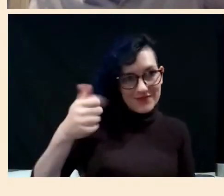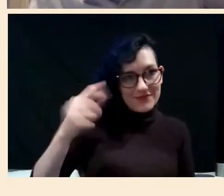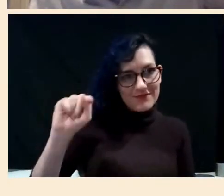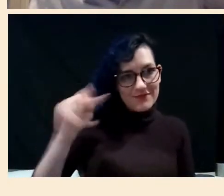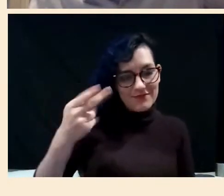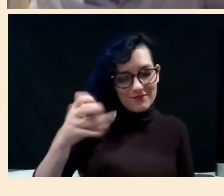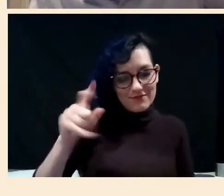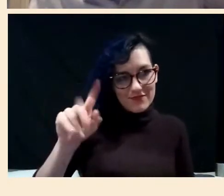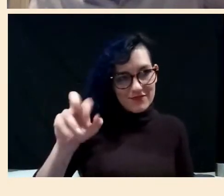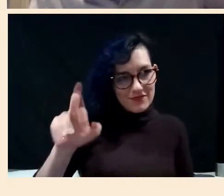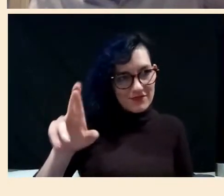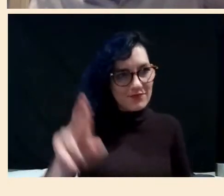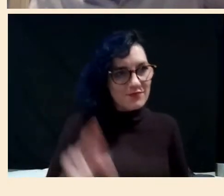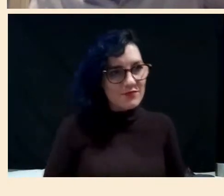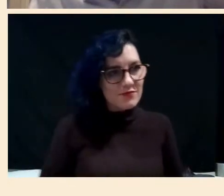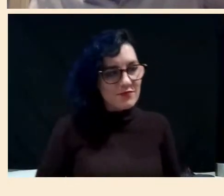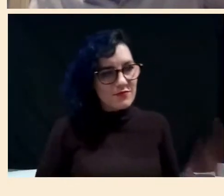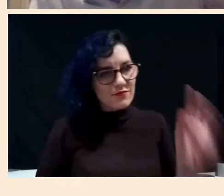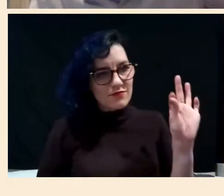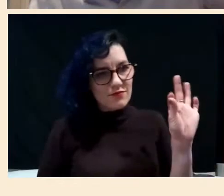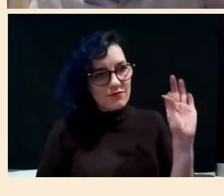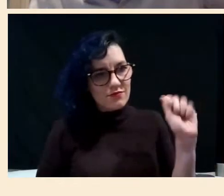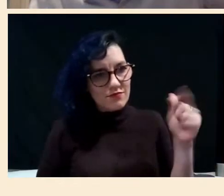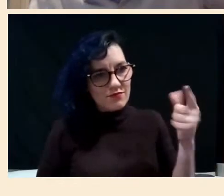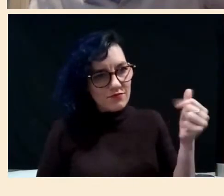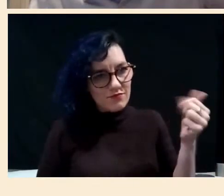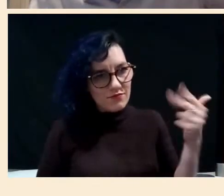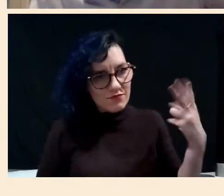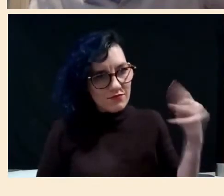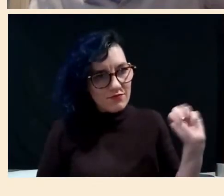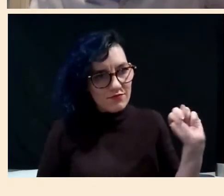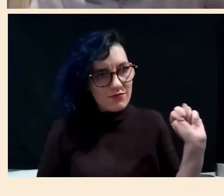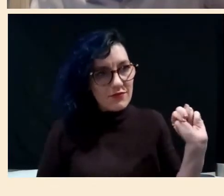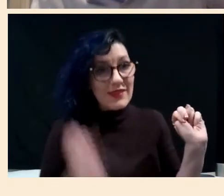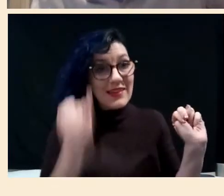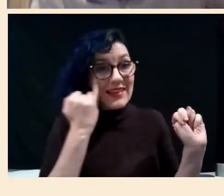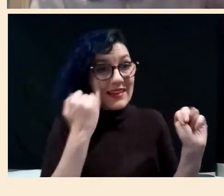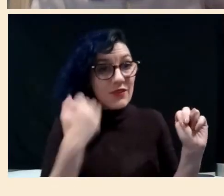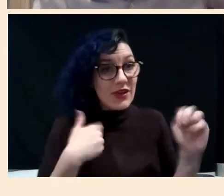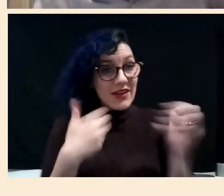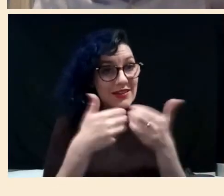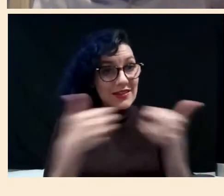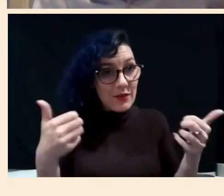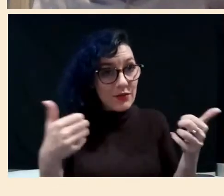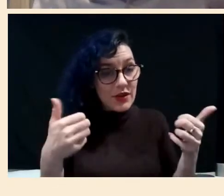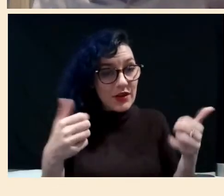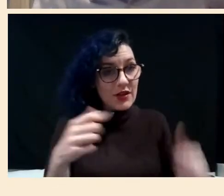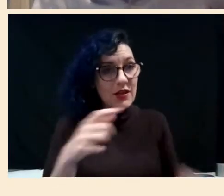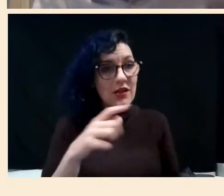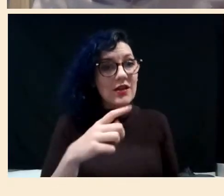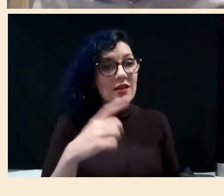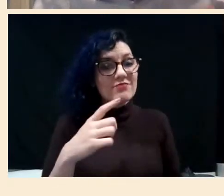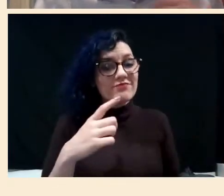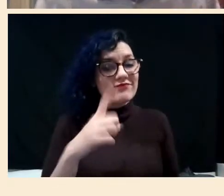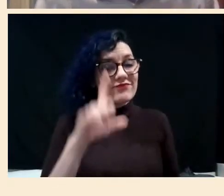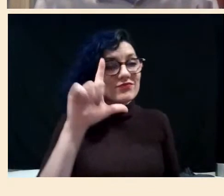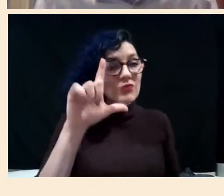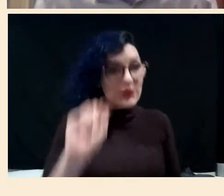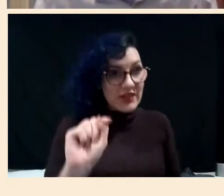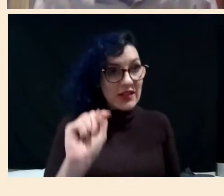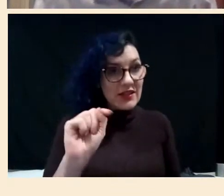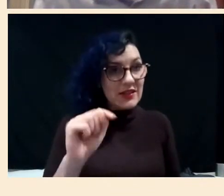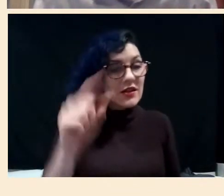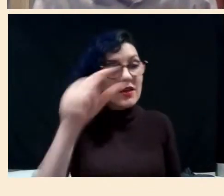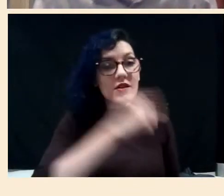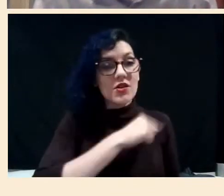Senator Fagan? I think that it would be if Oregon had a separate lieutenant governor, but it's important because the Secretary of State is also the lieutenant governor. I think that Oregonians have a right to know